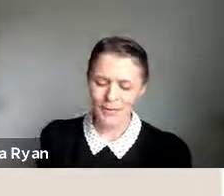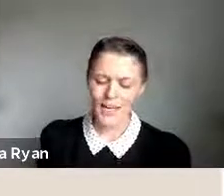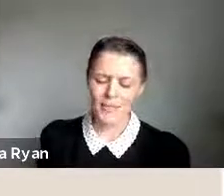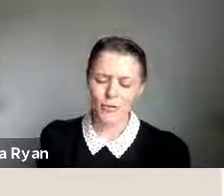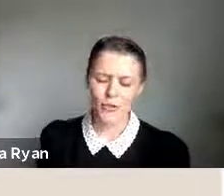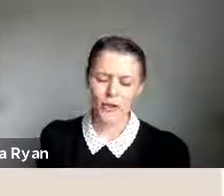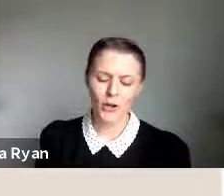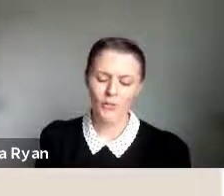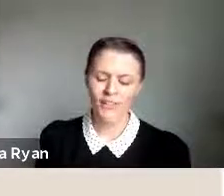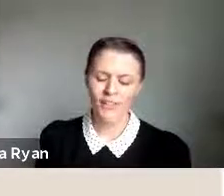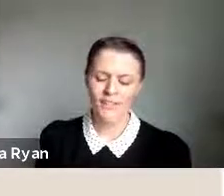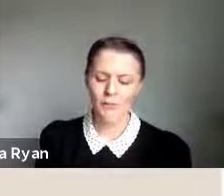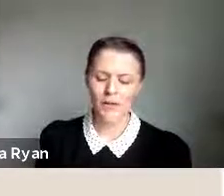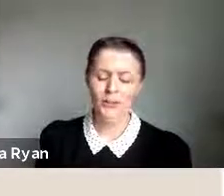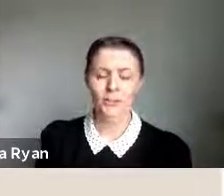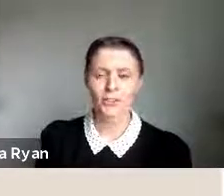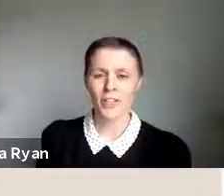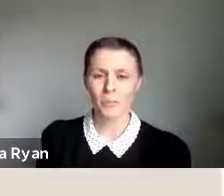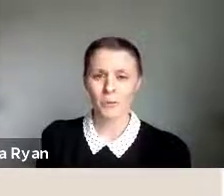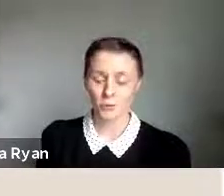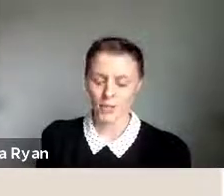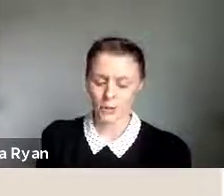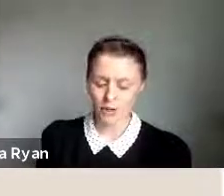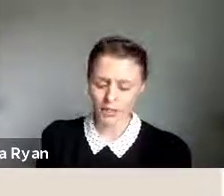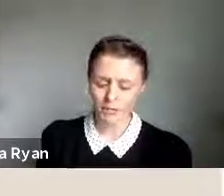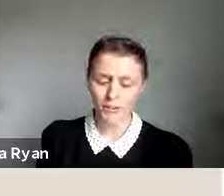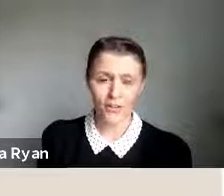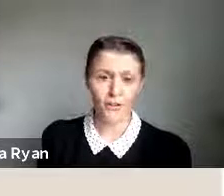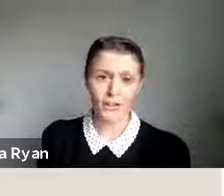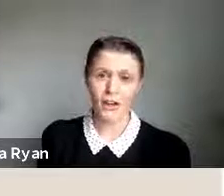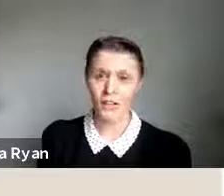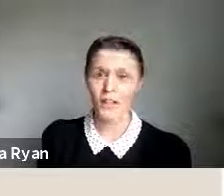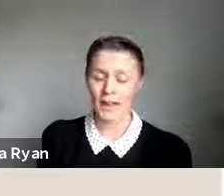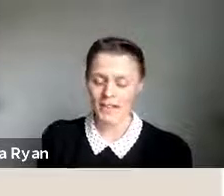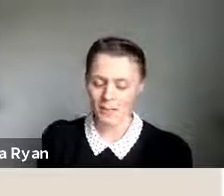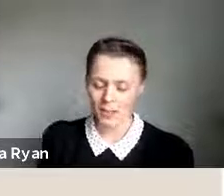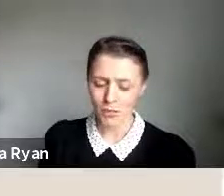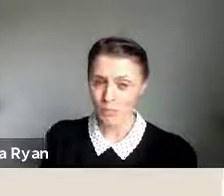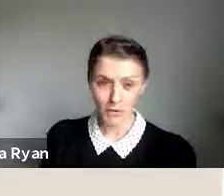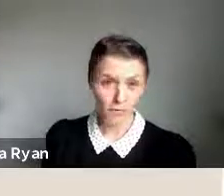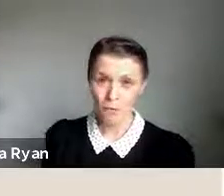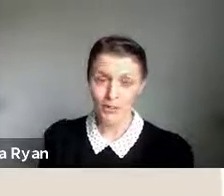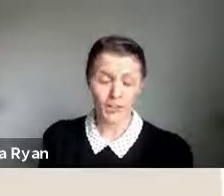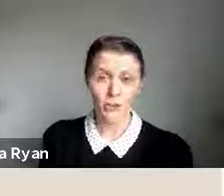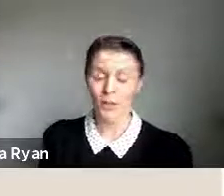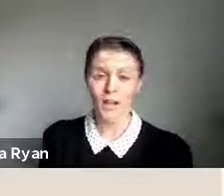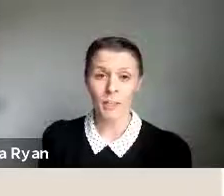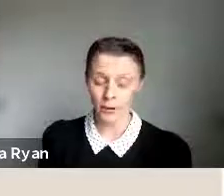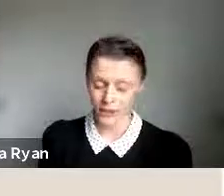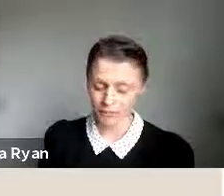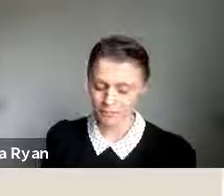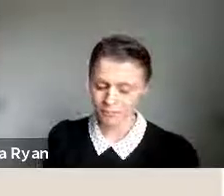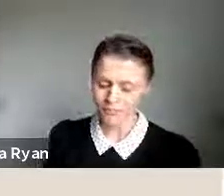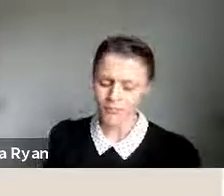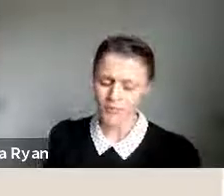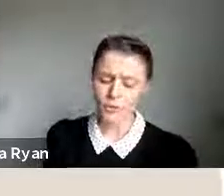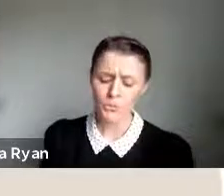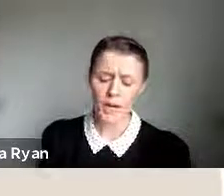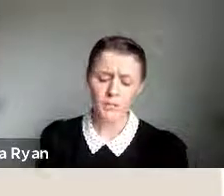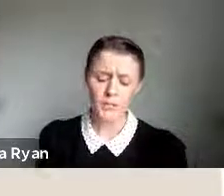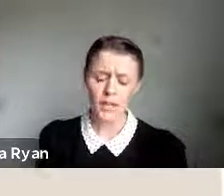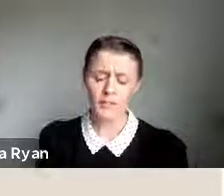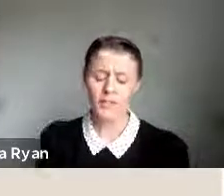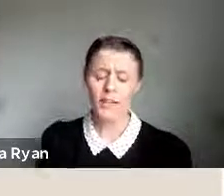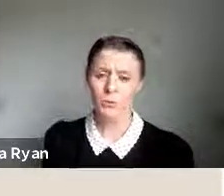He became ill with COVID late March, early April 2020, very early on in the pandemic, before we really knew a lot about it. He